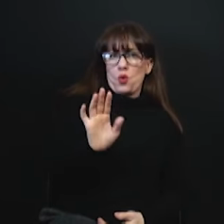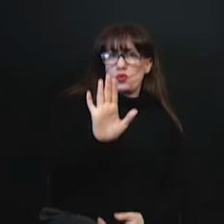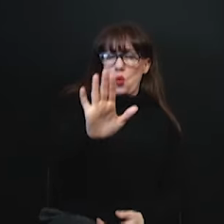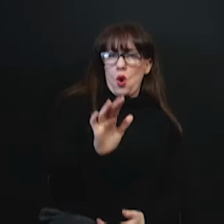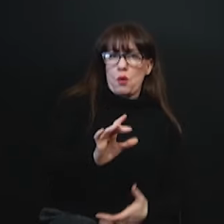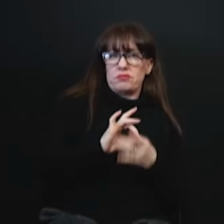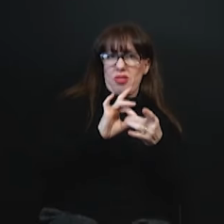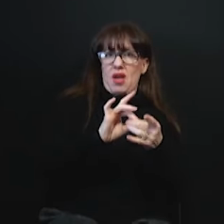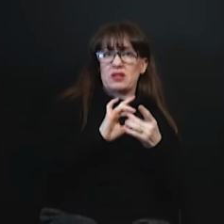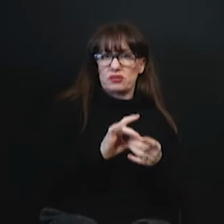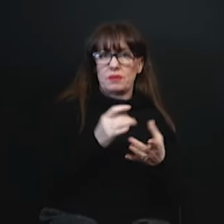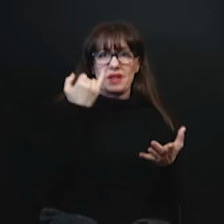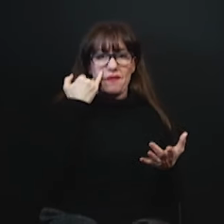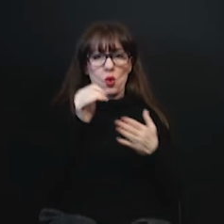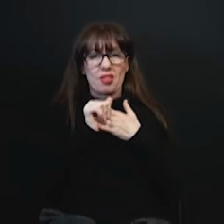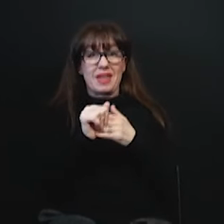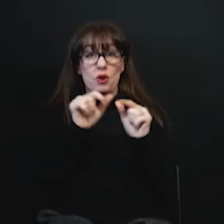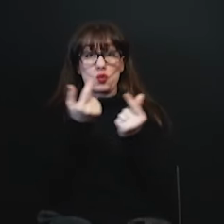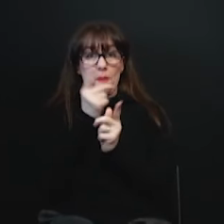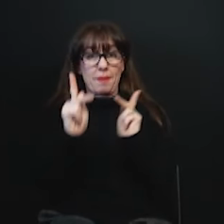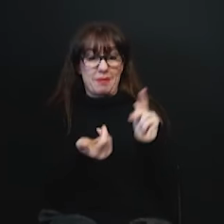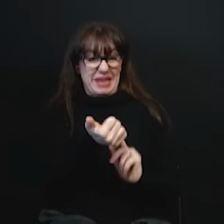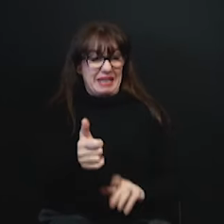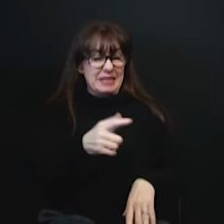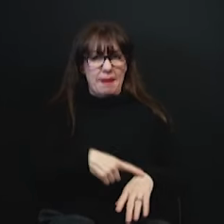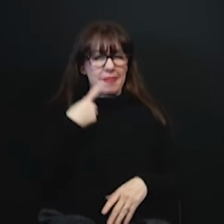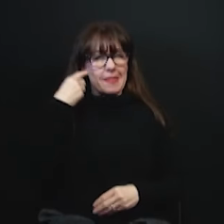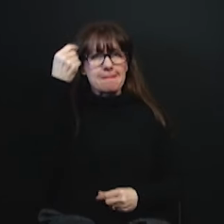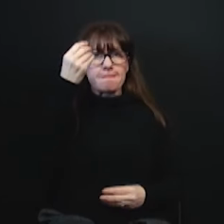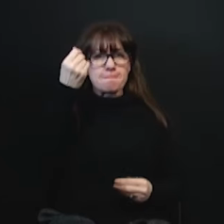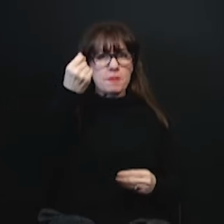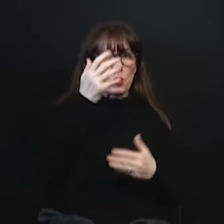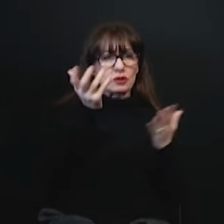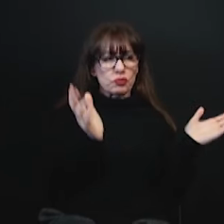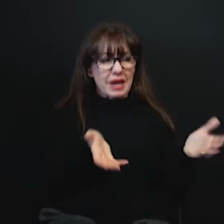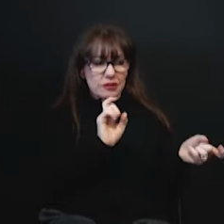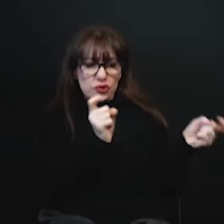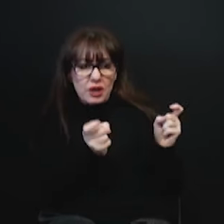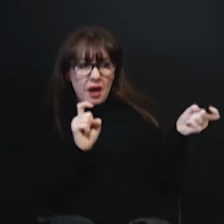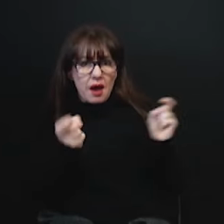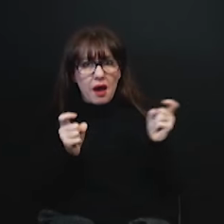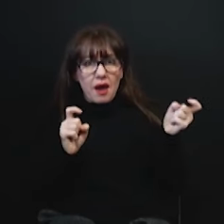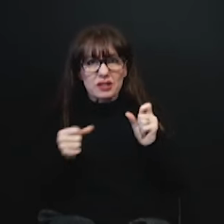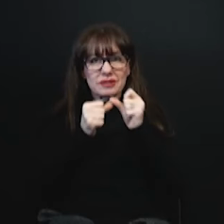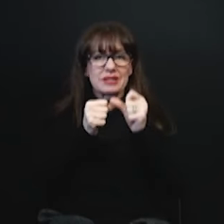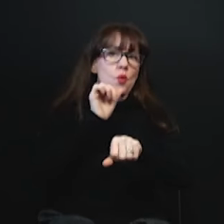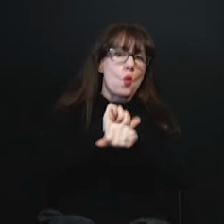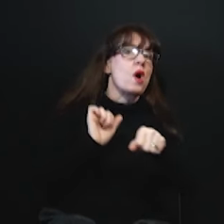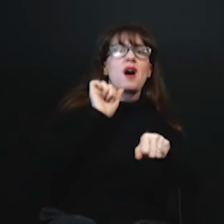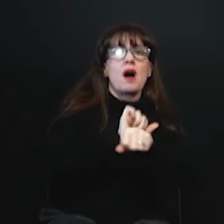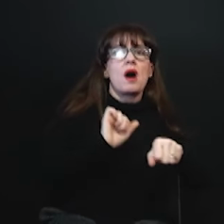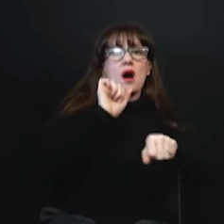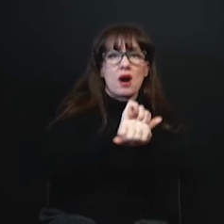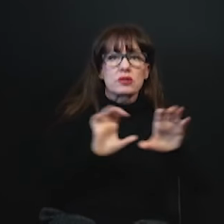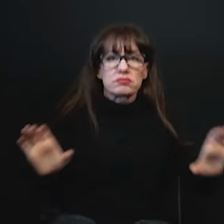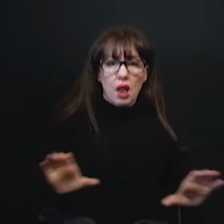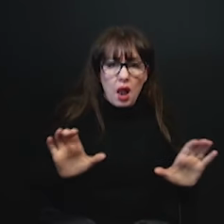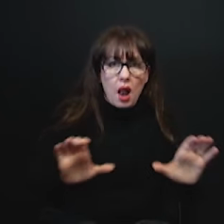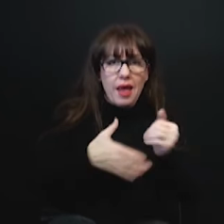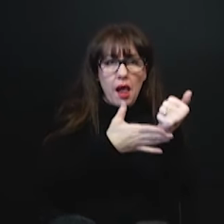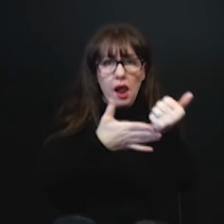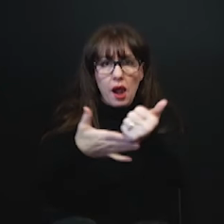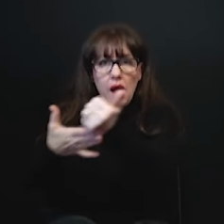about that if you lead any group of people anywhere at any time. Think about that. When you're engaging change, what you have to continually work overtime to do is try to help